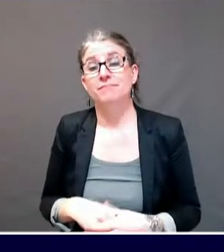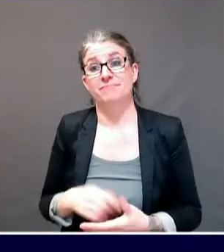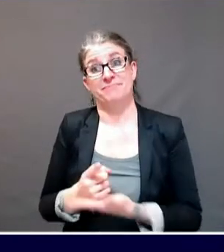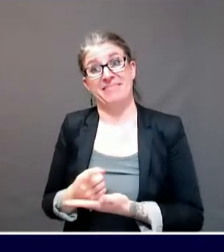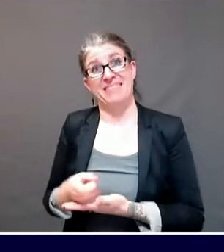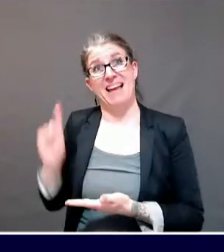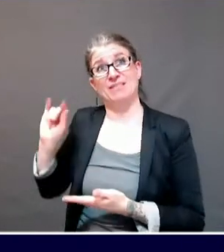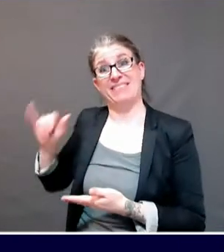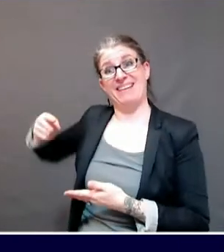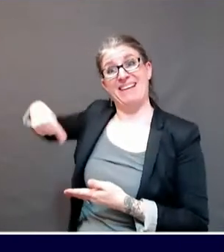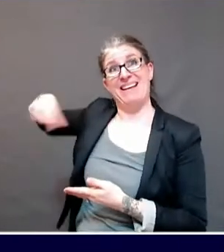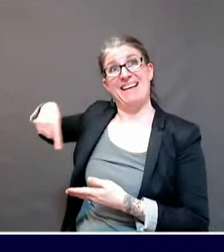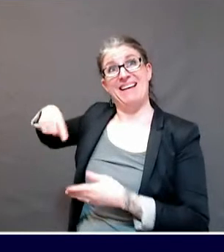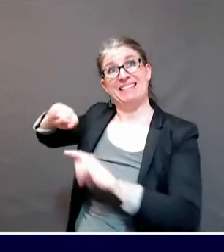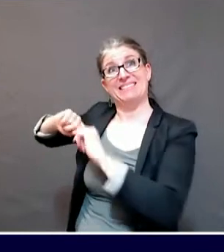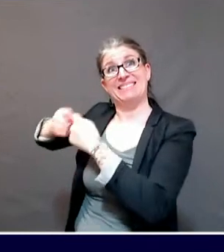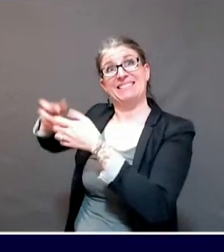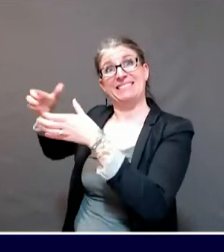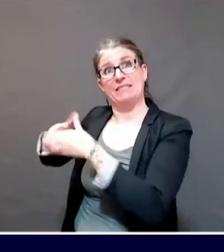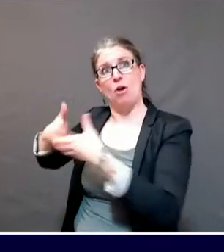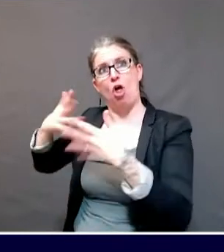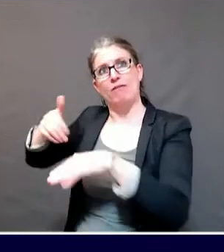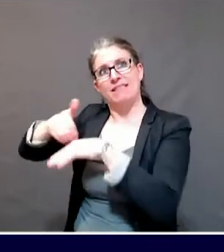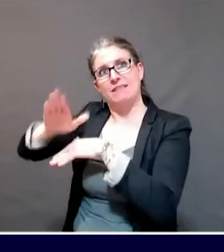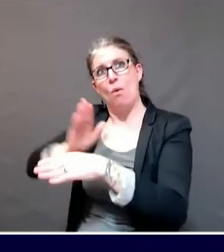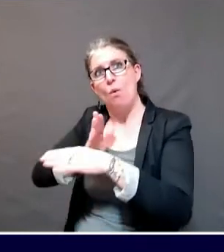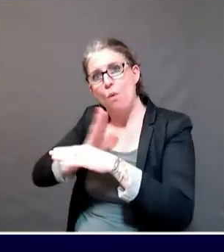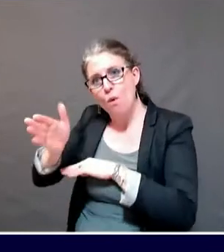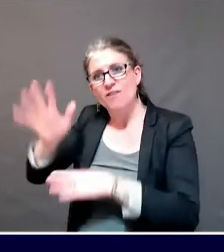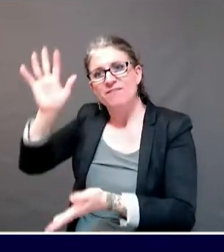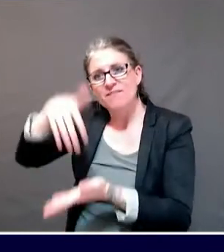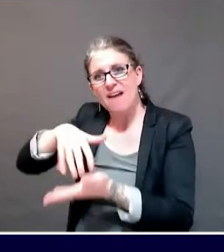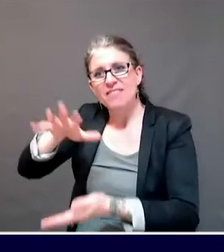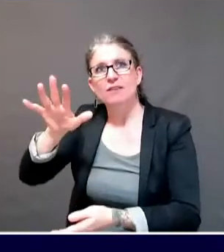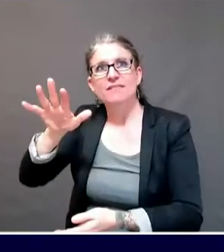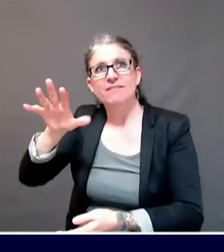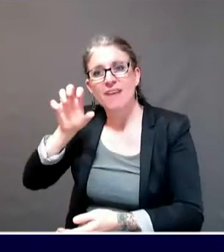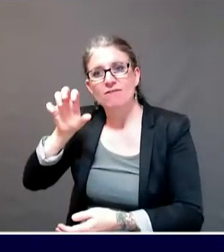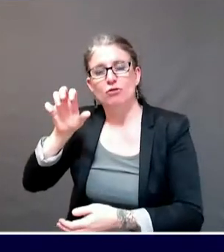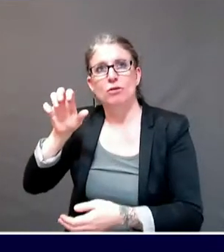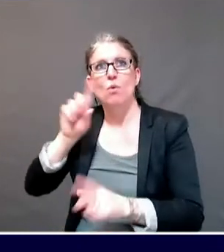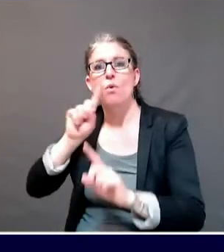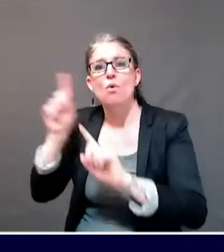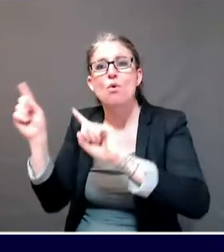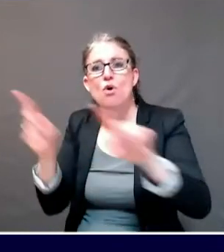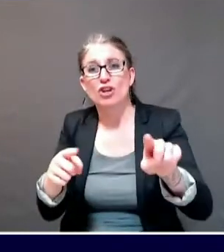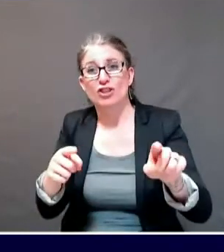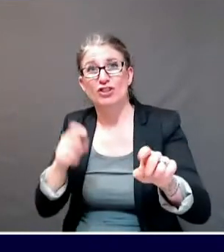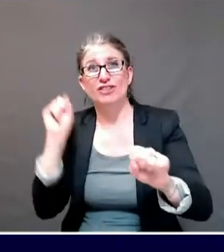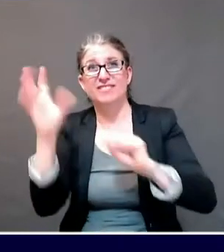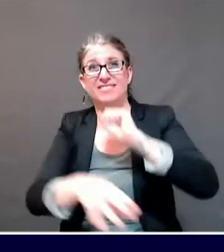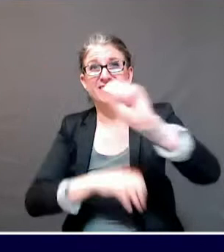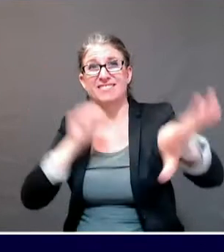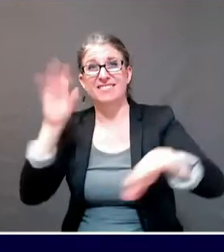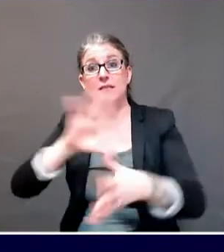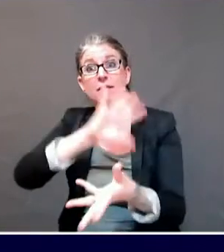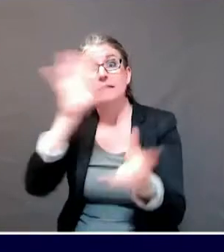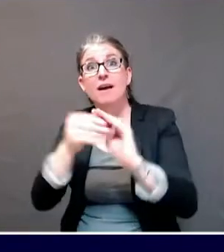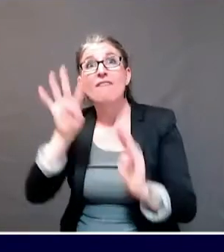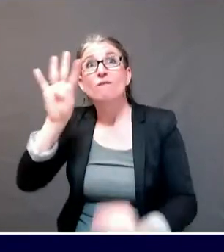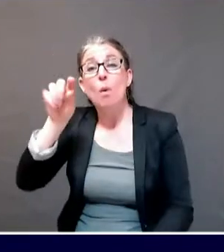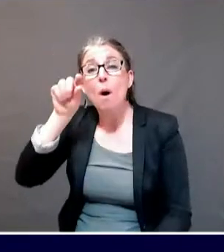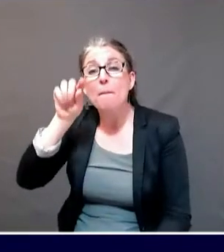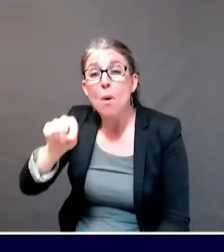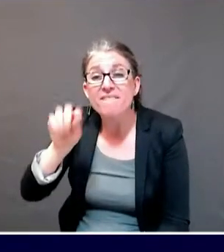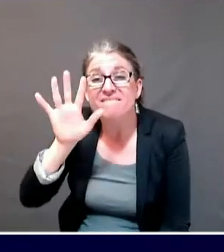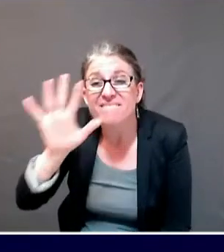5,500 unique orders for PPE, totaling, get this, 4.5 million